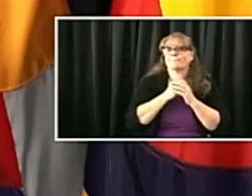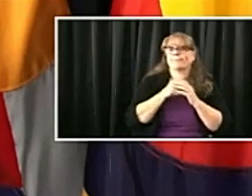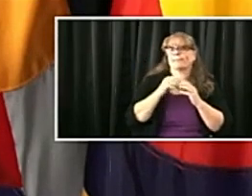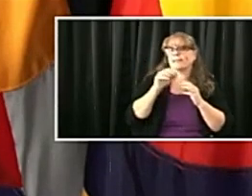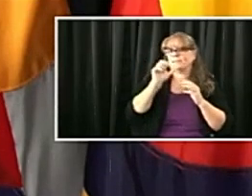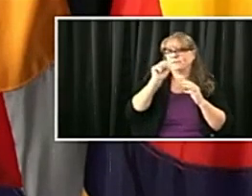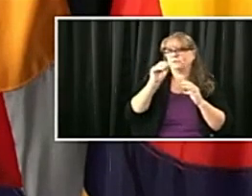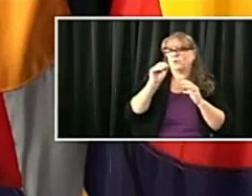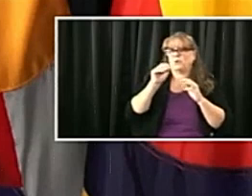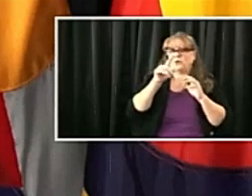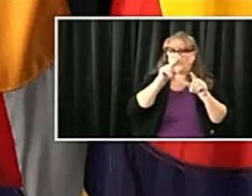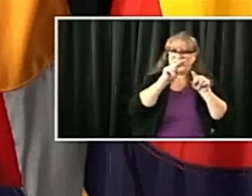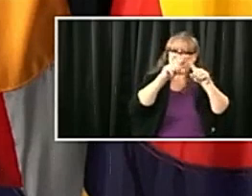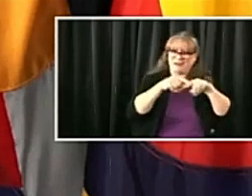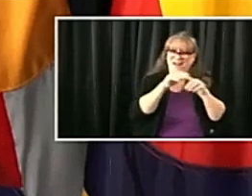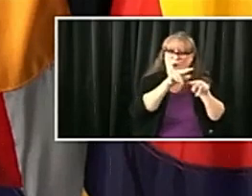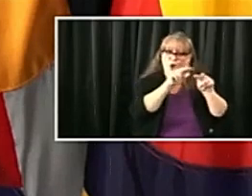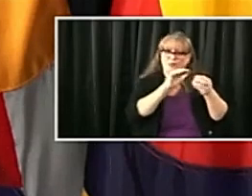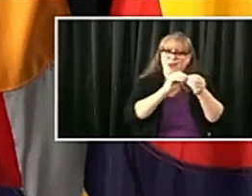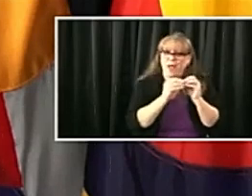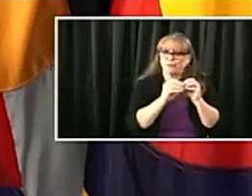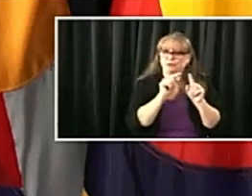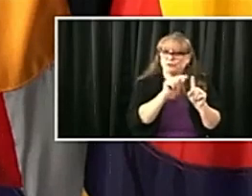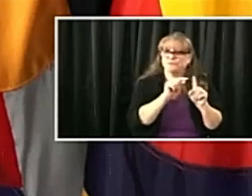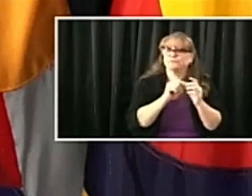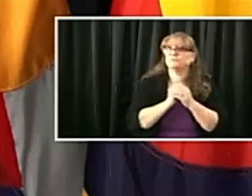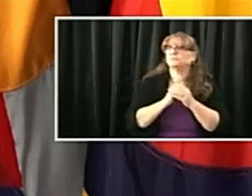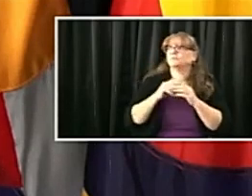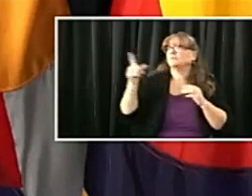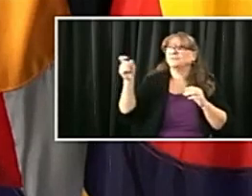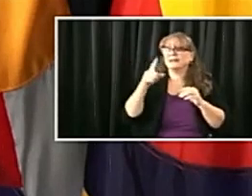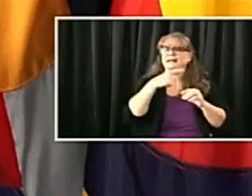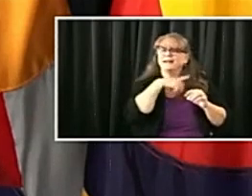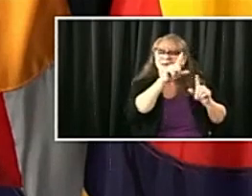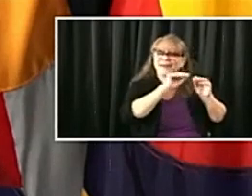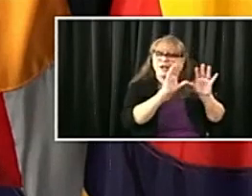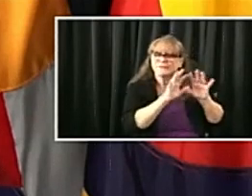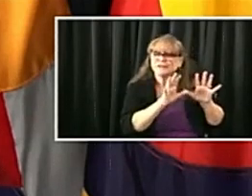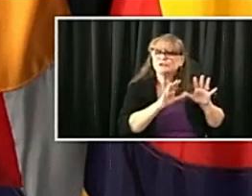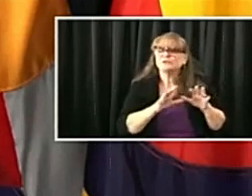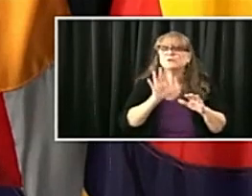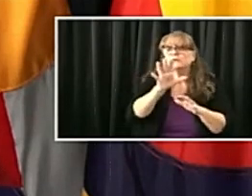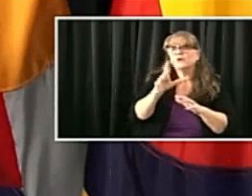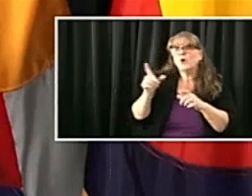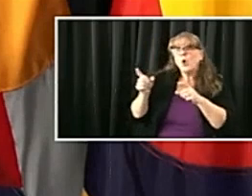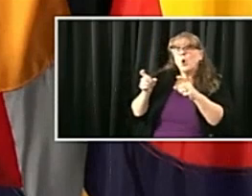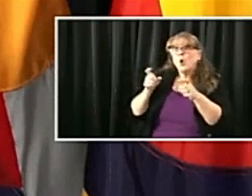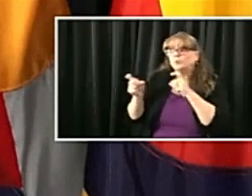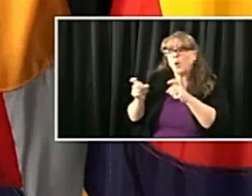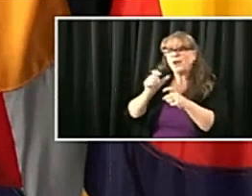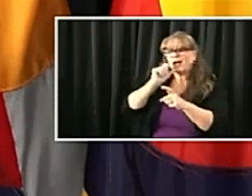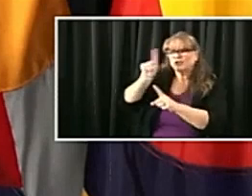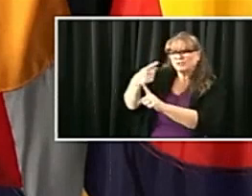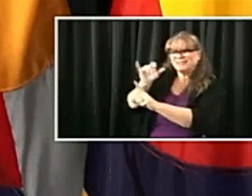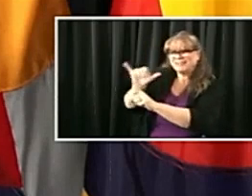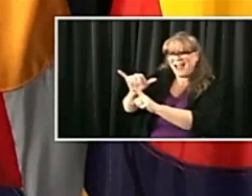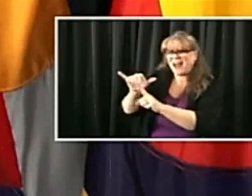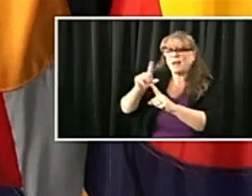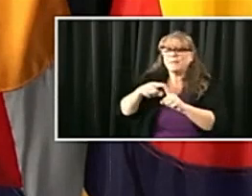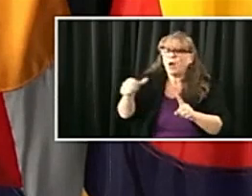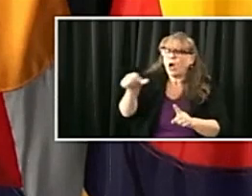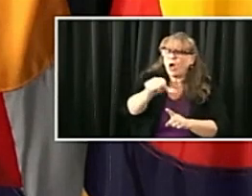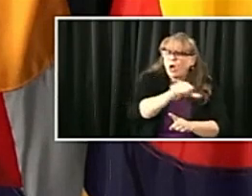be. Not only what we're doing with the dial, but just everything else then too. Yeah, transmission control is the